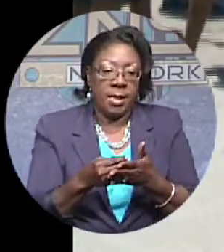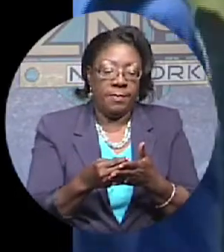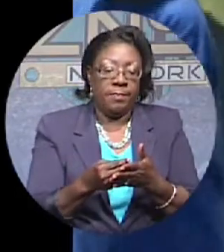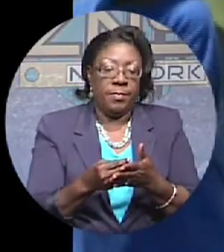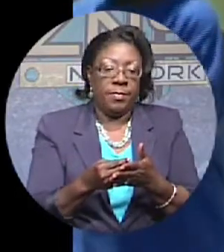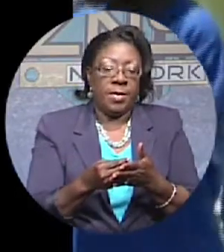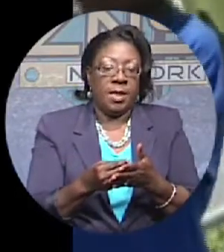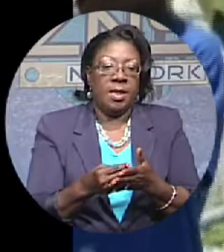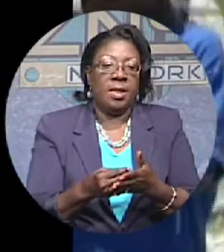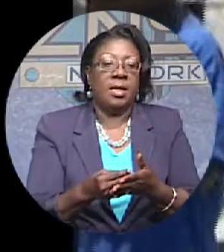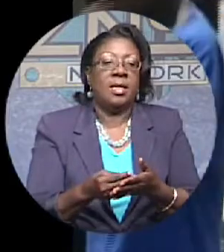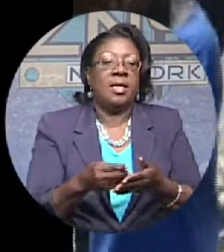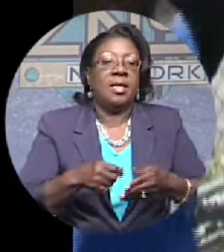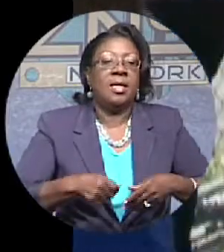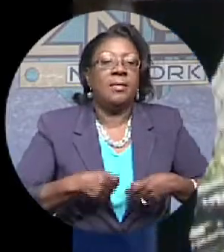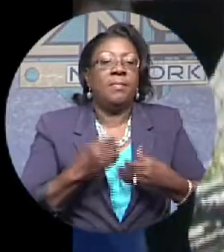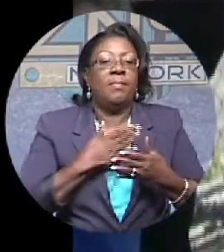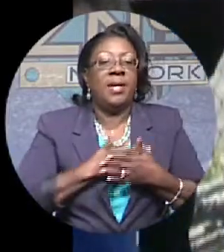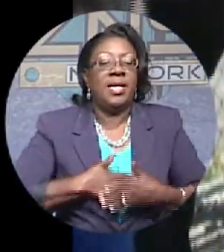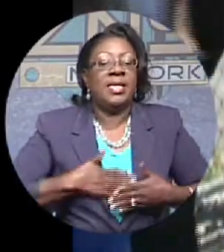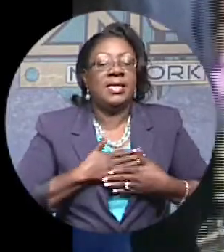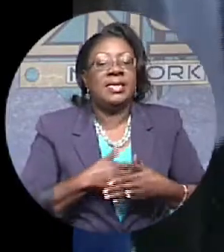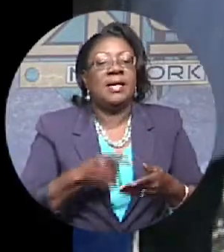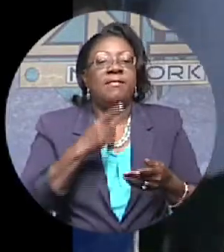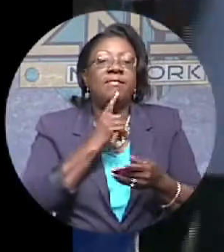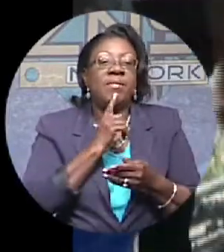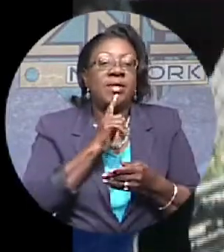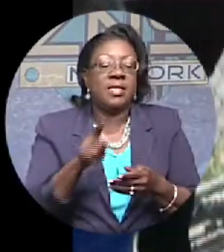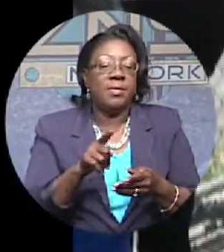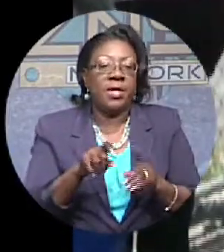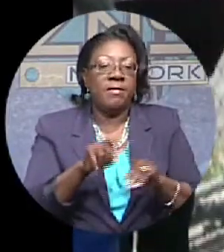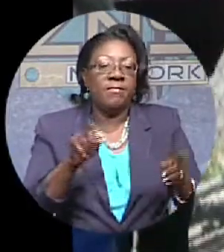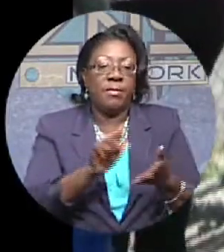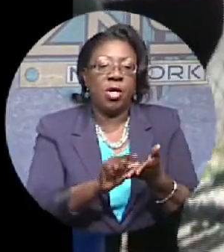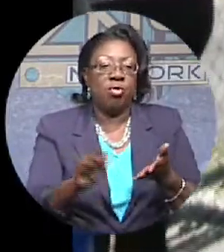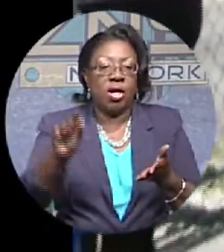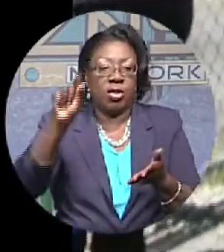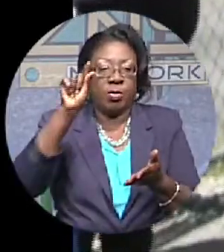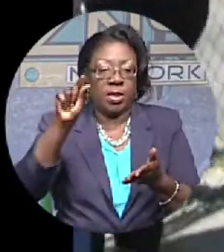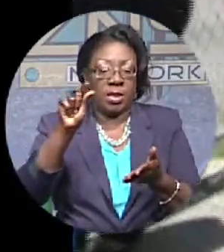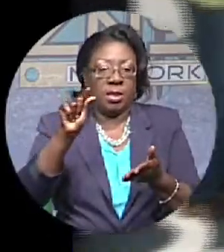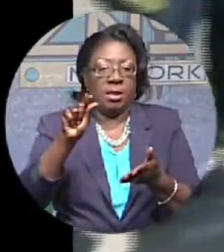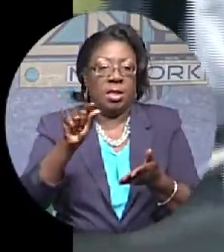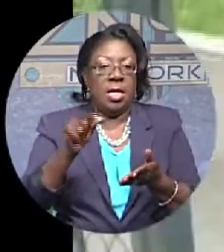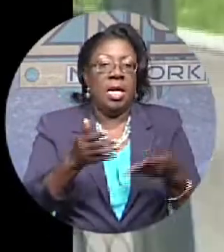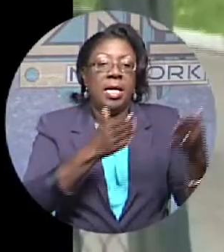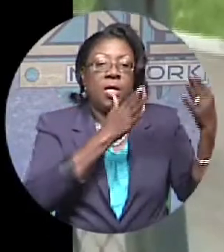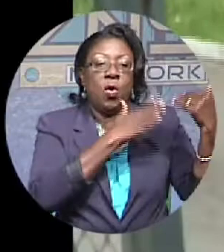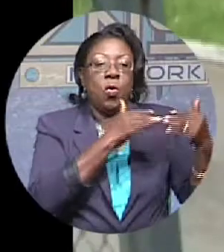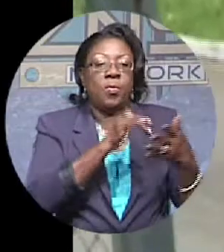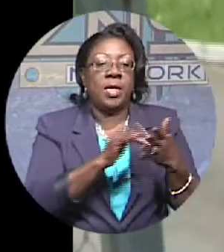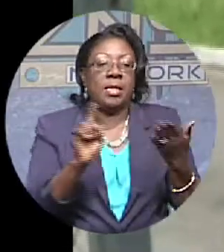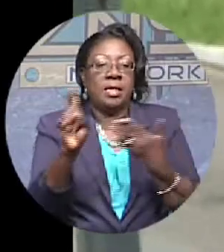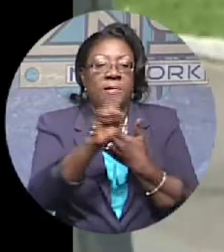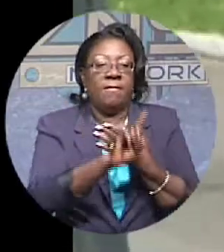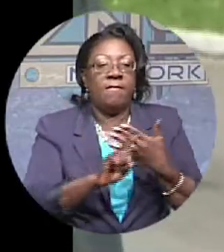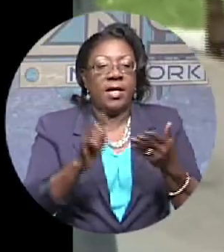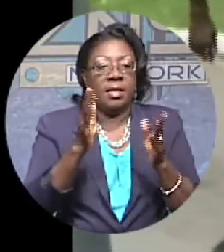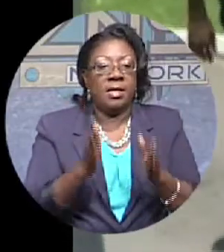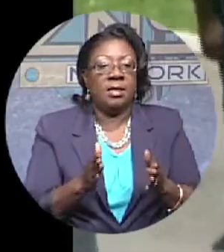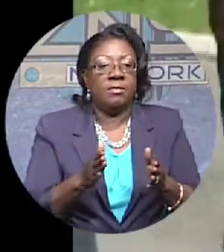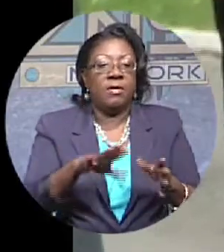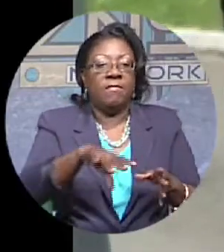by not culminating their high school career with a traditional graduation exercise. He said he hoped that the defendants could find a way to